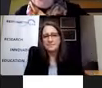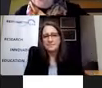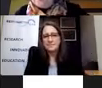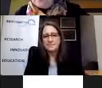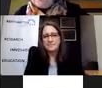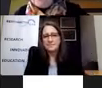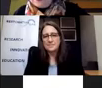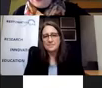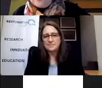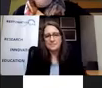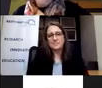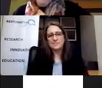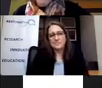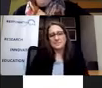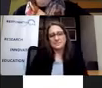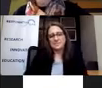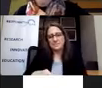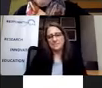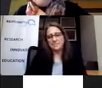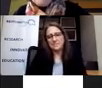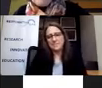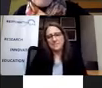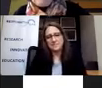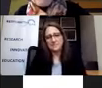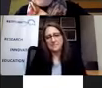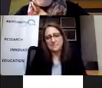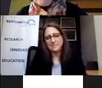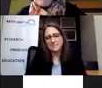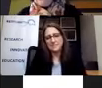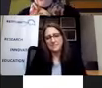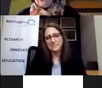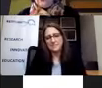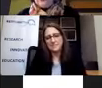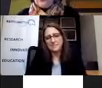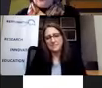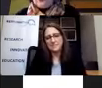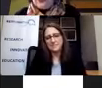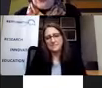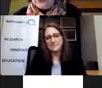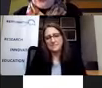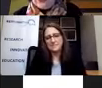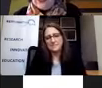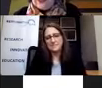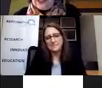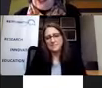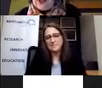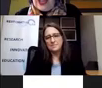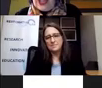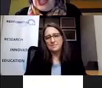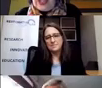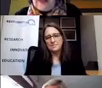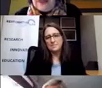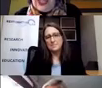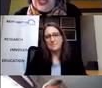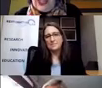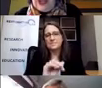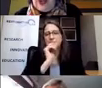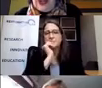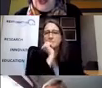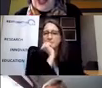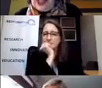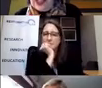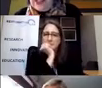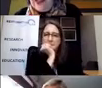Yes, go ahead. Yeah, is that okay? Yes. Just following what Vivian said, you know, I think that's one of the skills and the strategies of a mediator